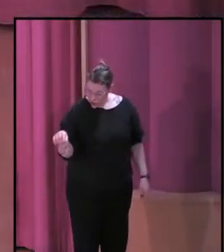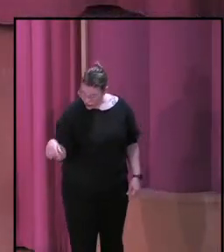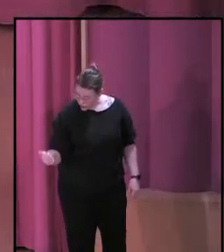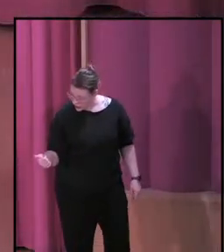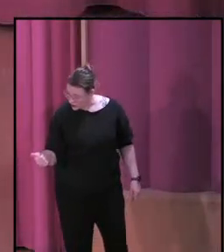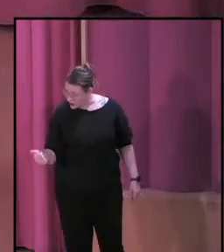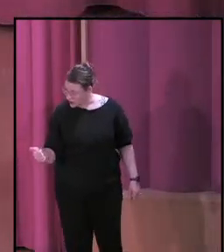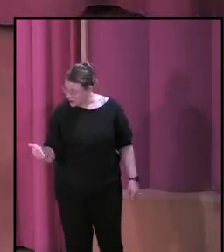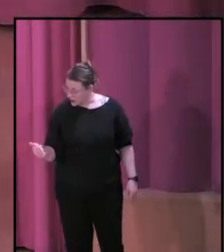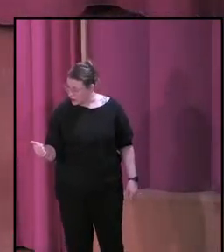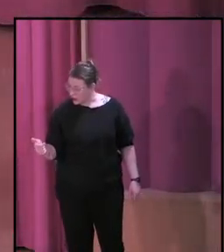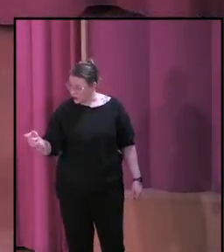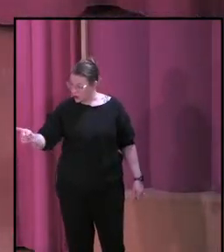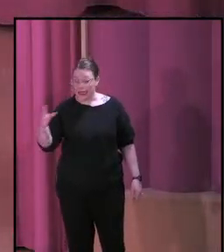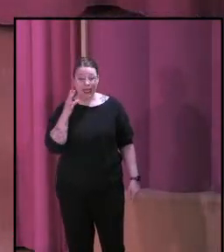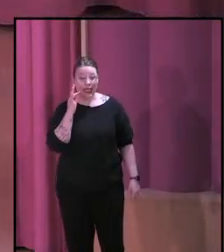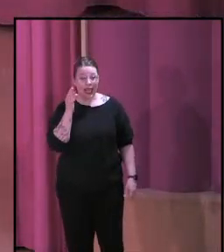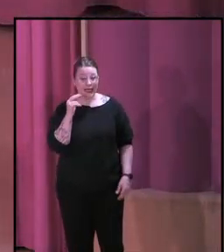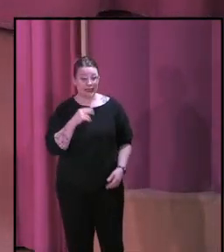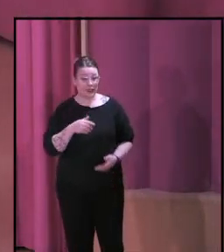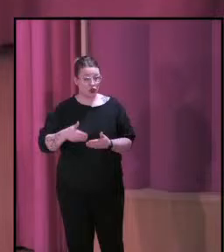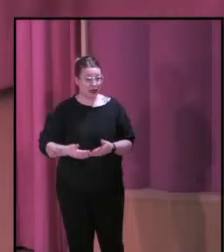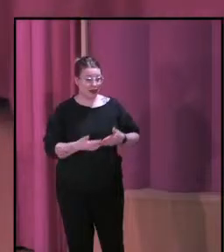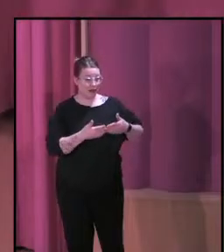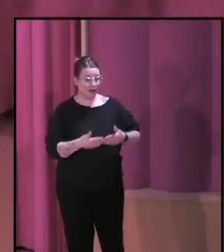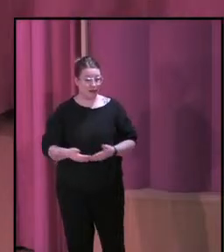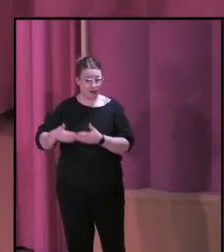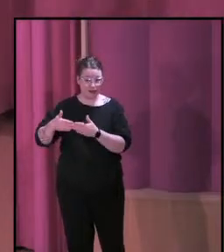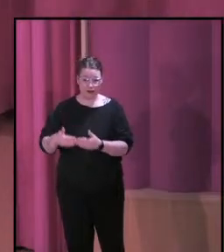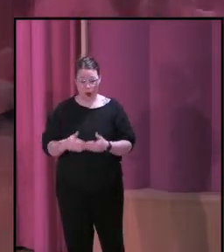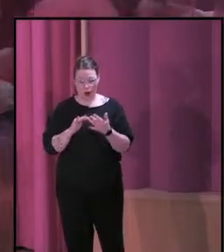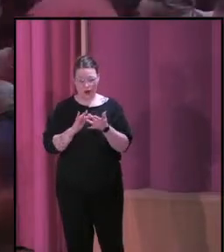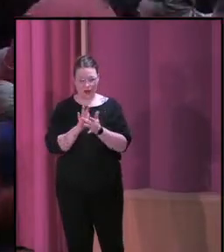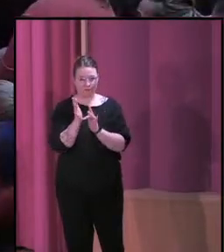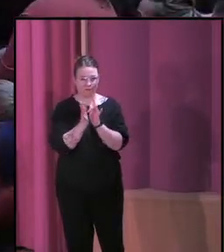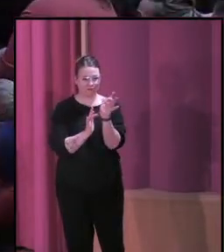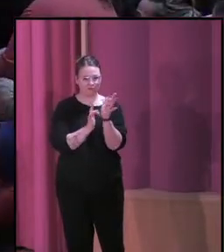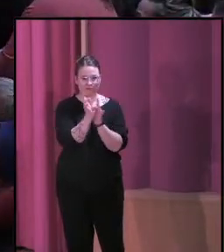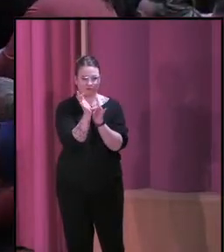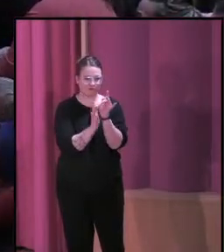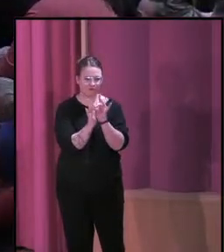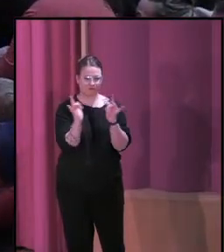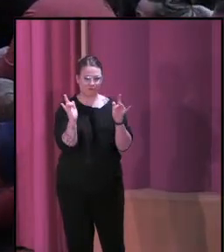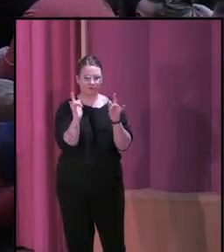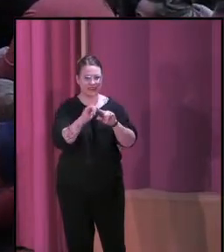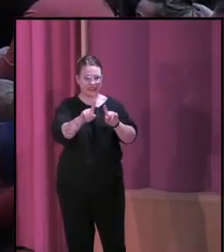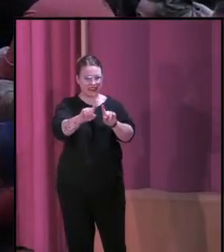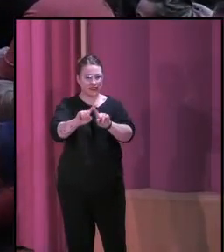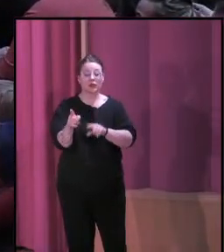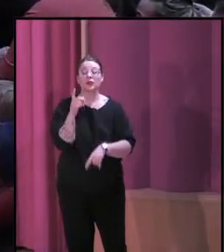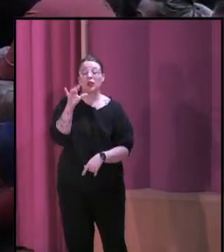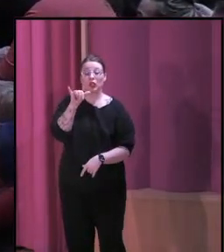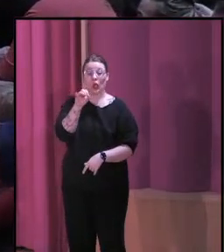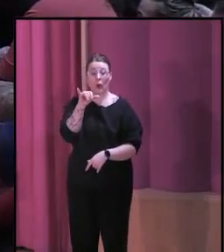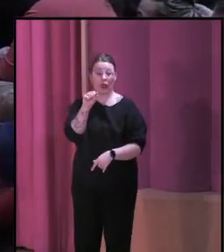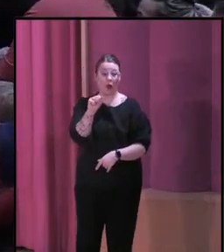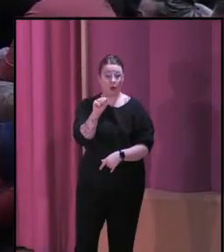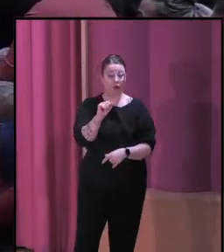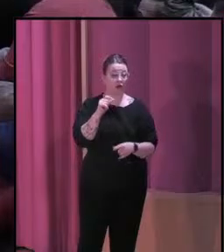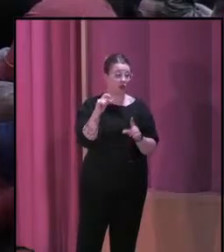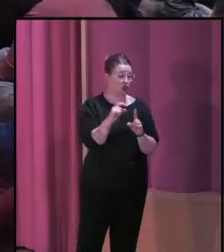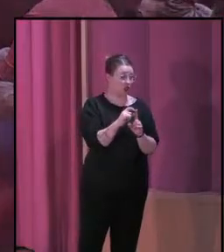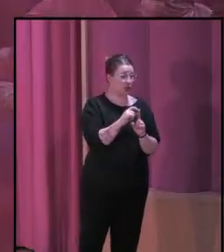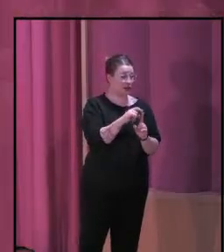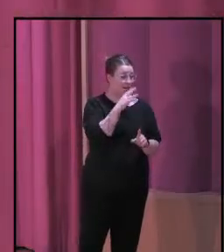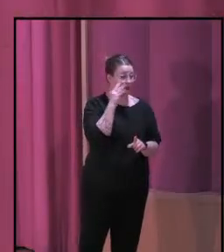Yes? Can you do cat's cradle? Cat's cradle. Yeah, so in yo-yoing, cat's cradle means about 15 different tricks. A lot of